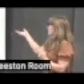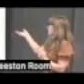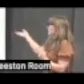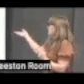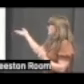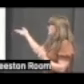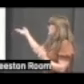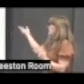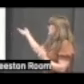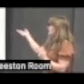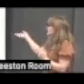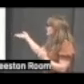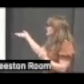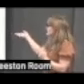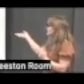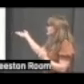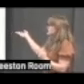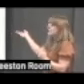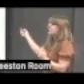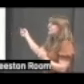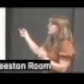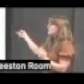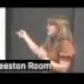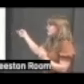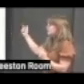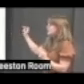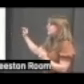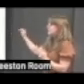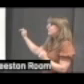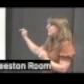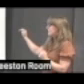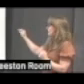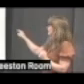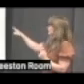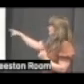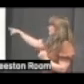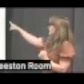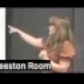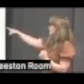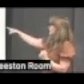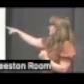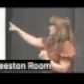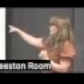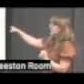So we got a little more success if the male preferred the female. So